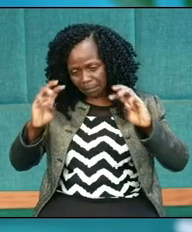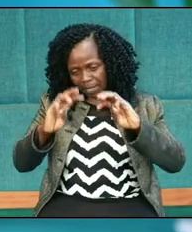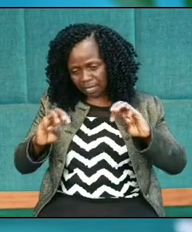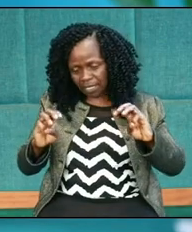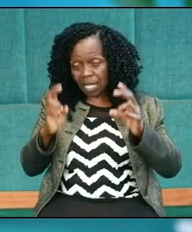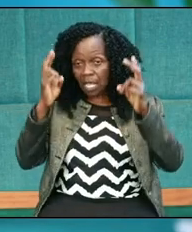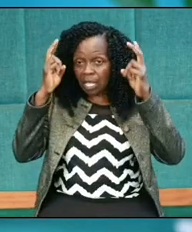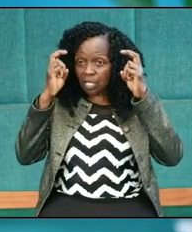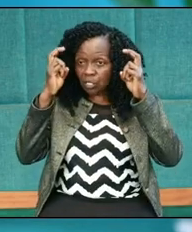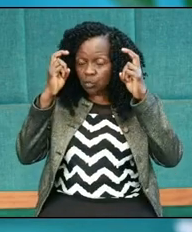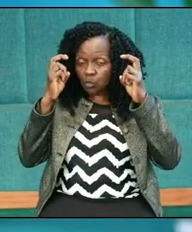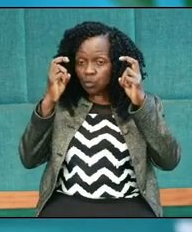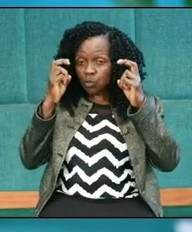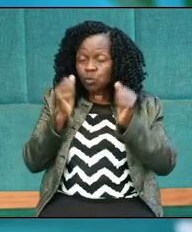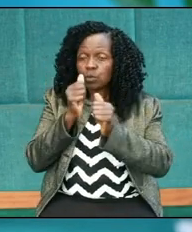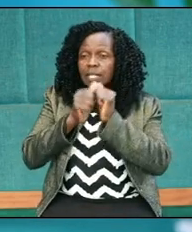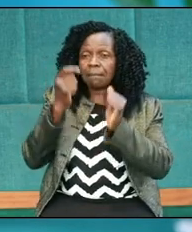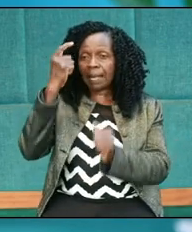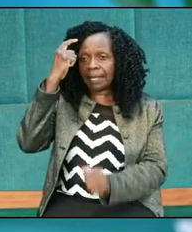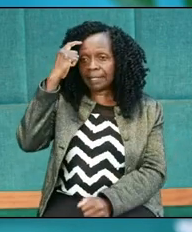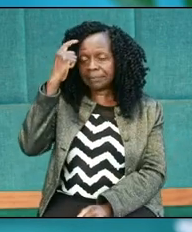are issues with the mind.